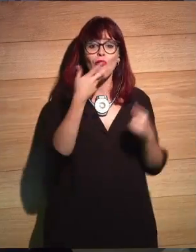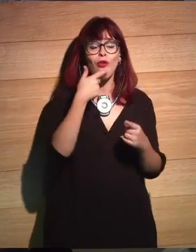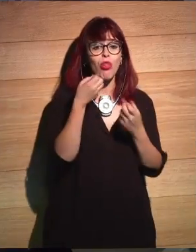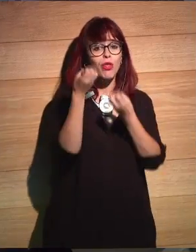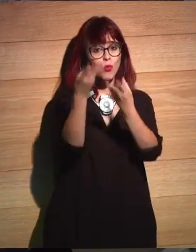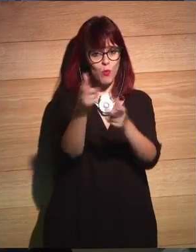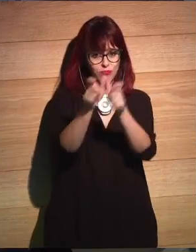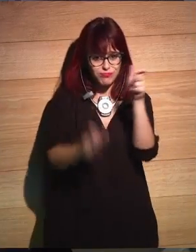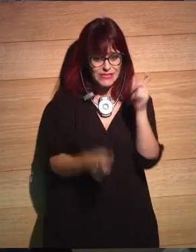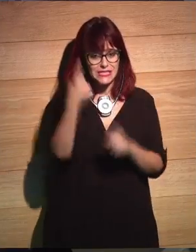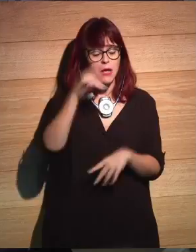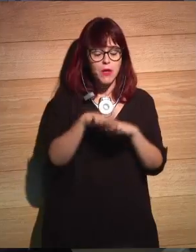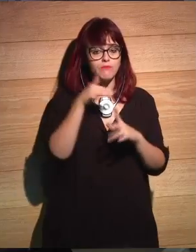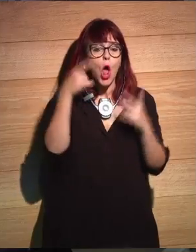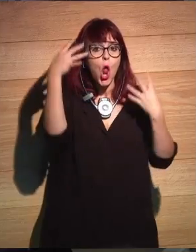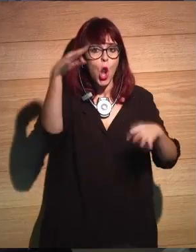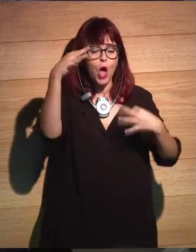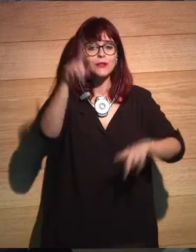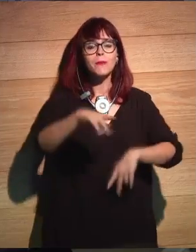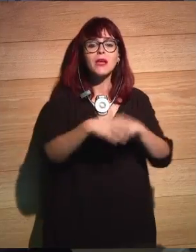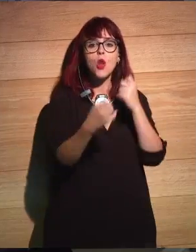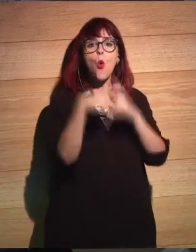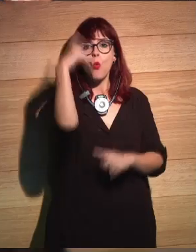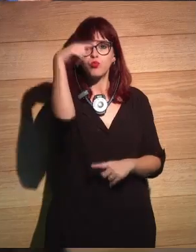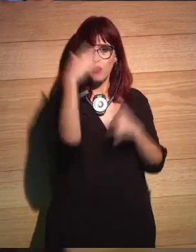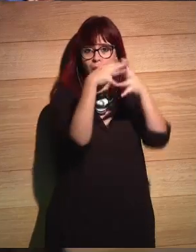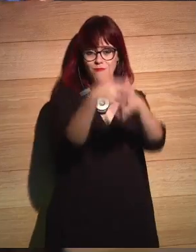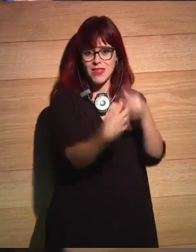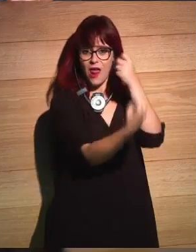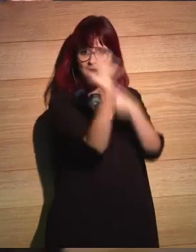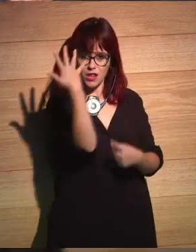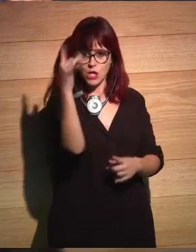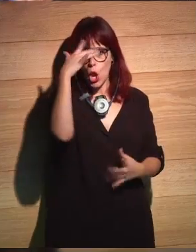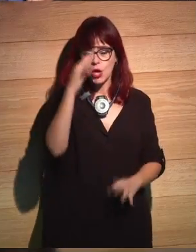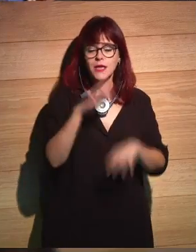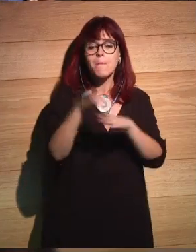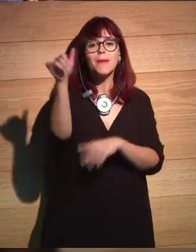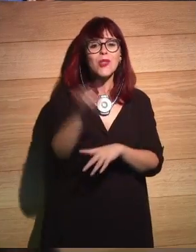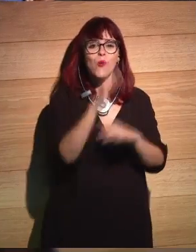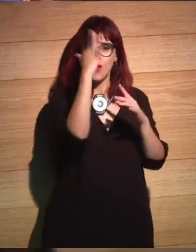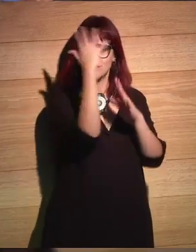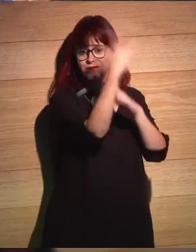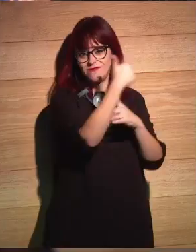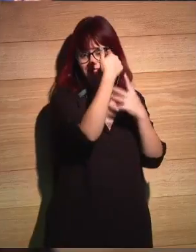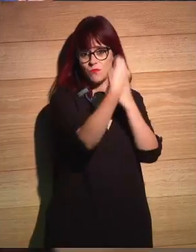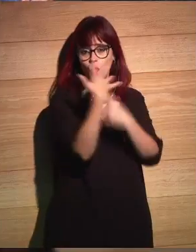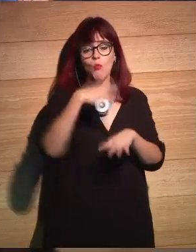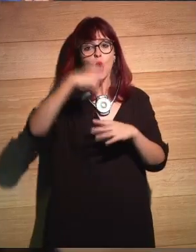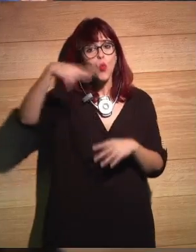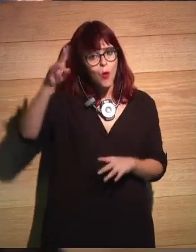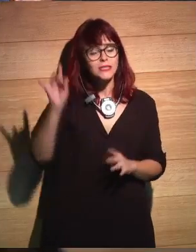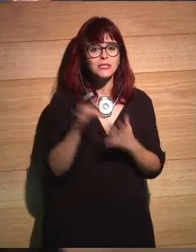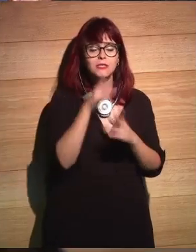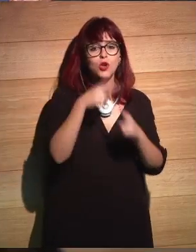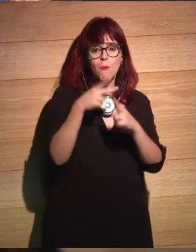of course we have American culture in Norway, we have American movies, and we have bestsellers. But if